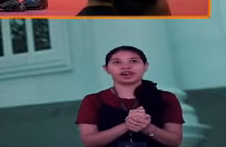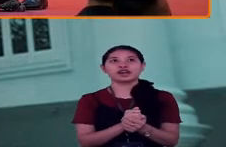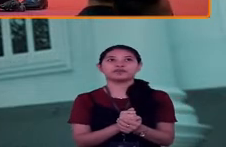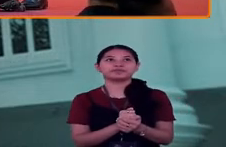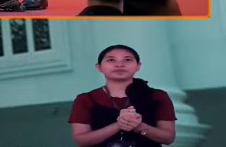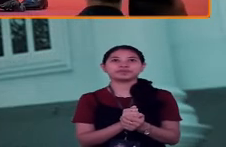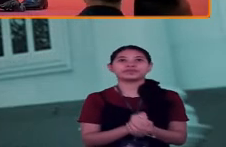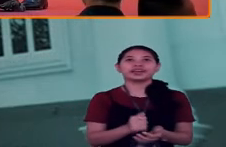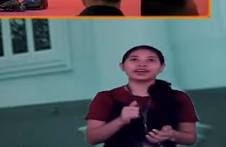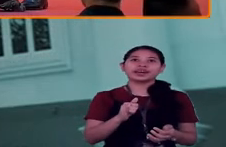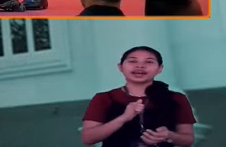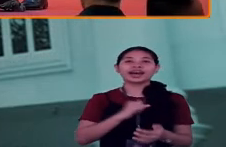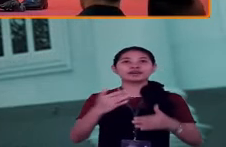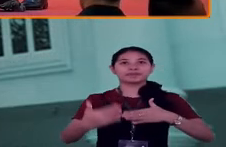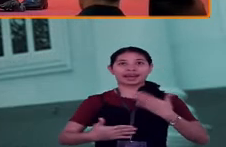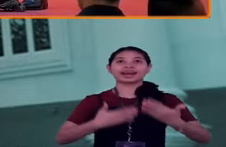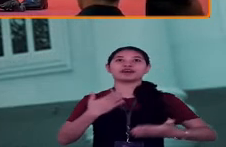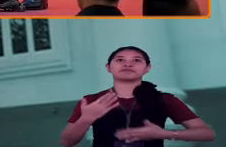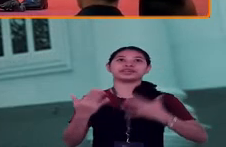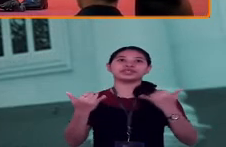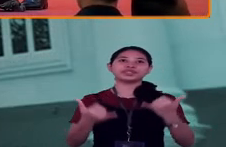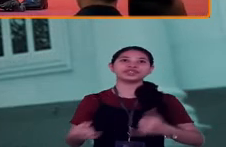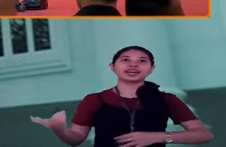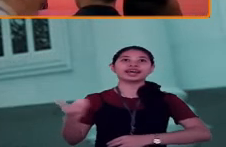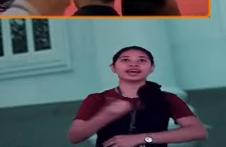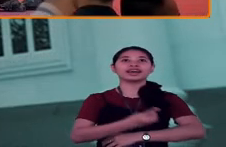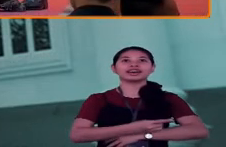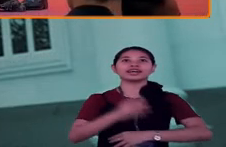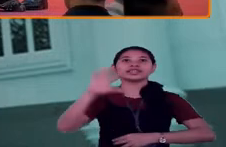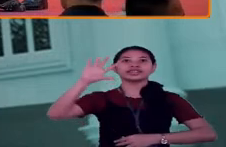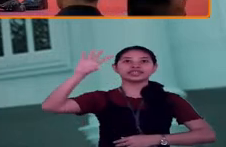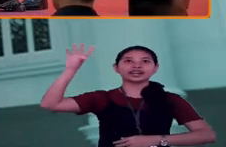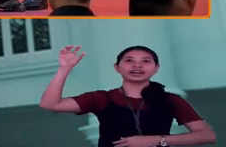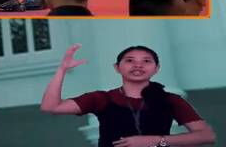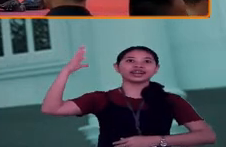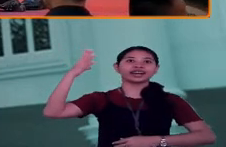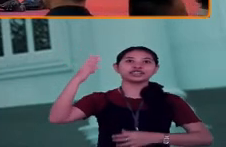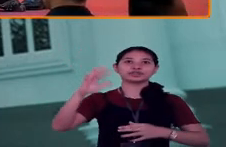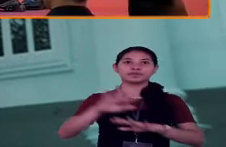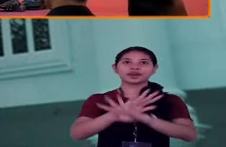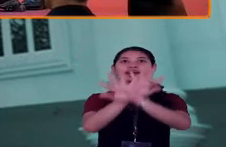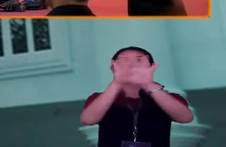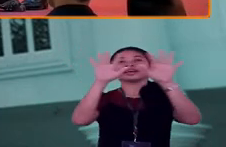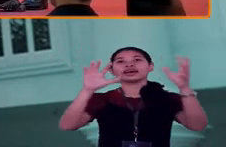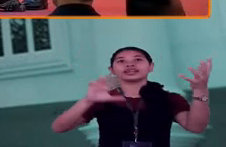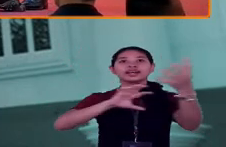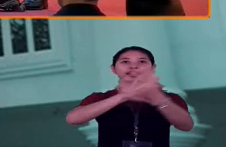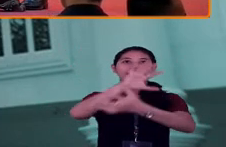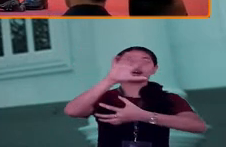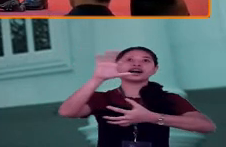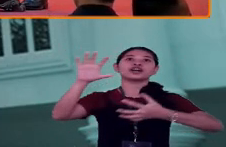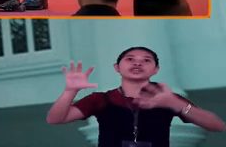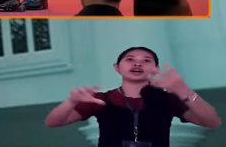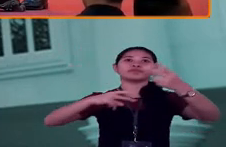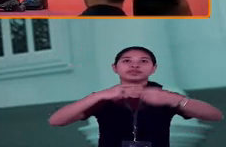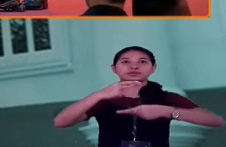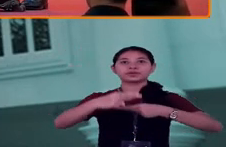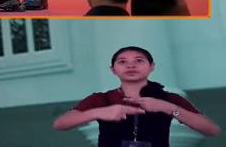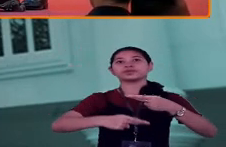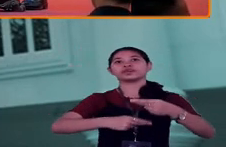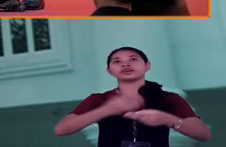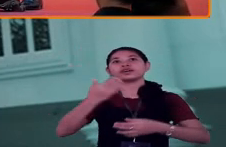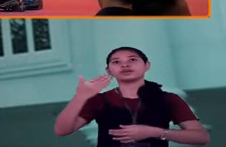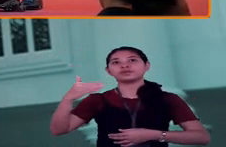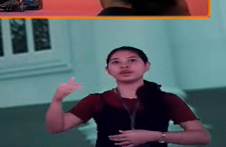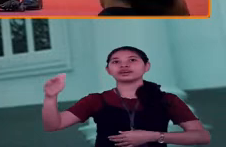On the verse, sing. I am happy today and the sun shines bright. The clouds have